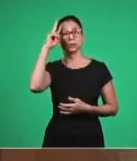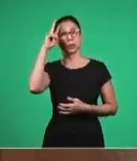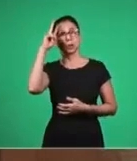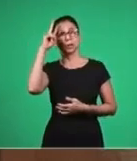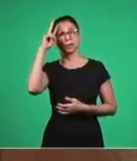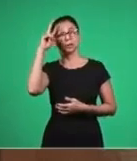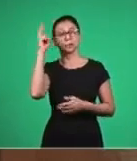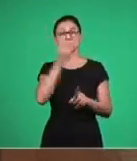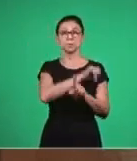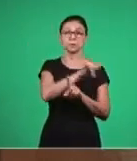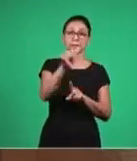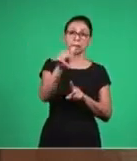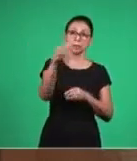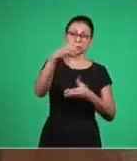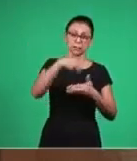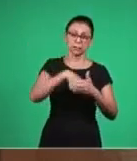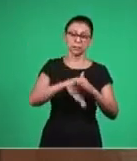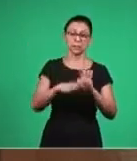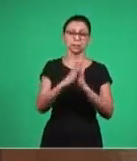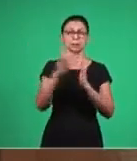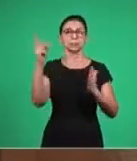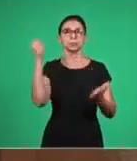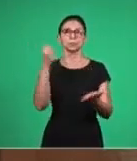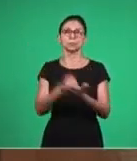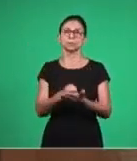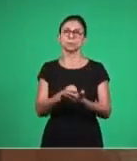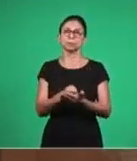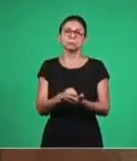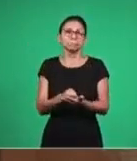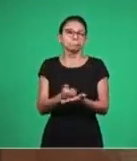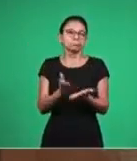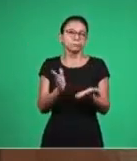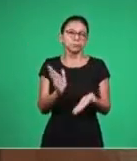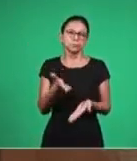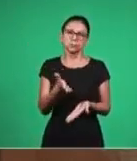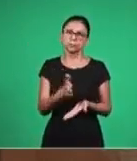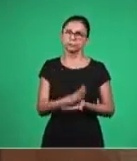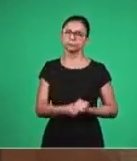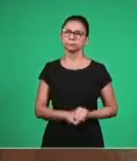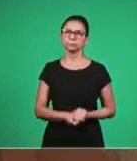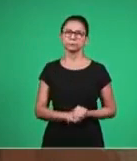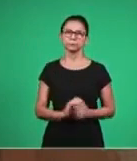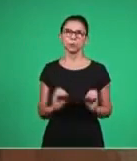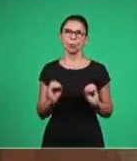the prophetic facts are fulfilling.